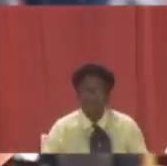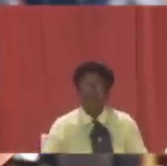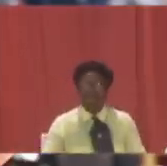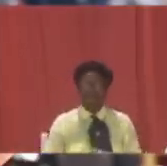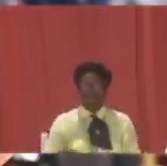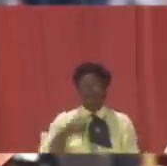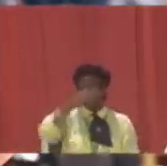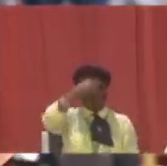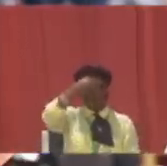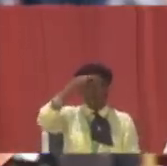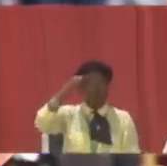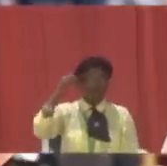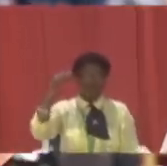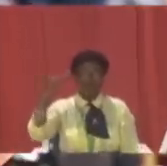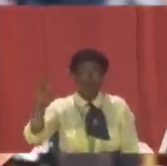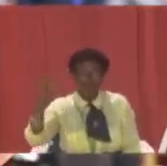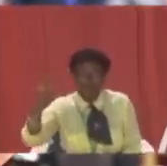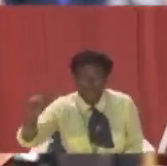because of the anointing.